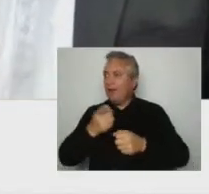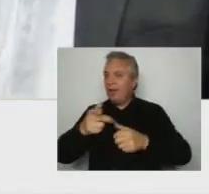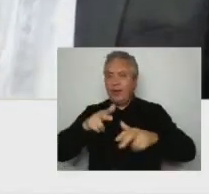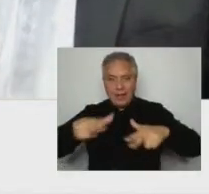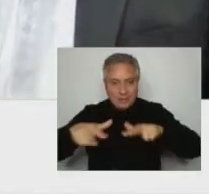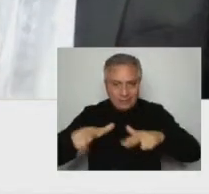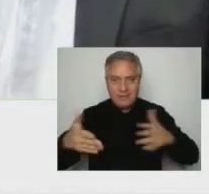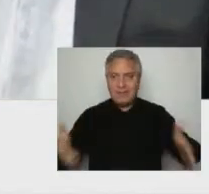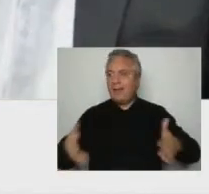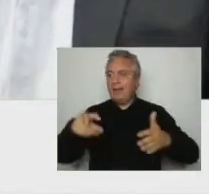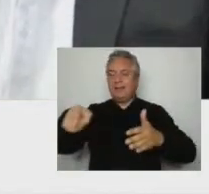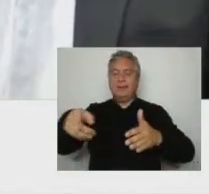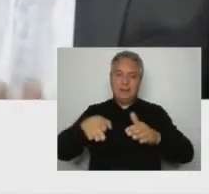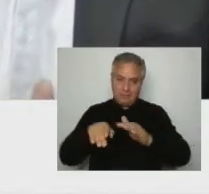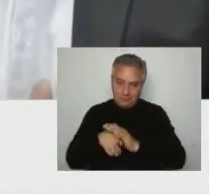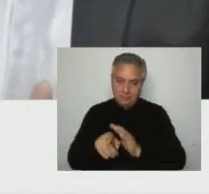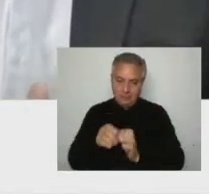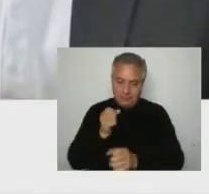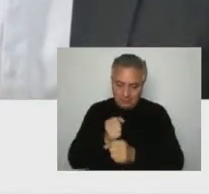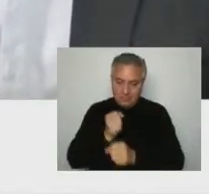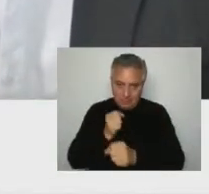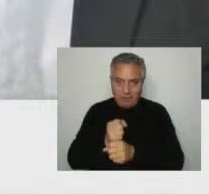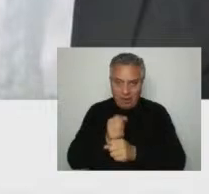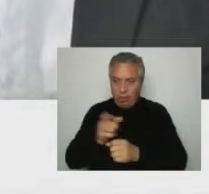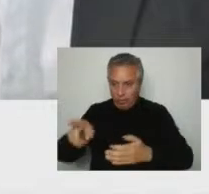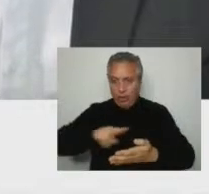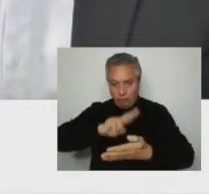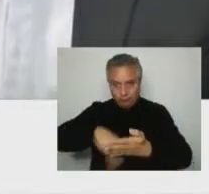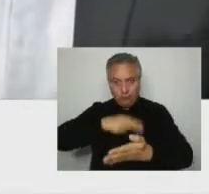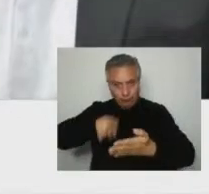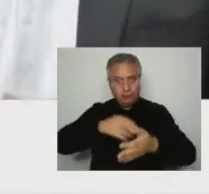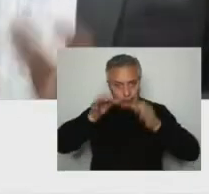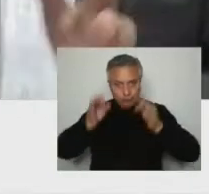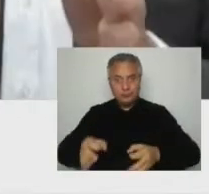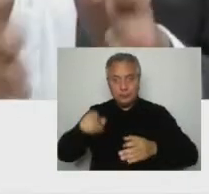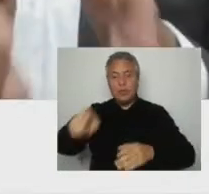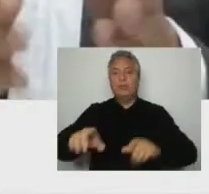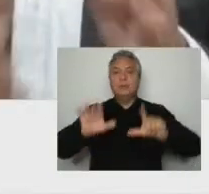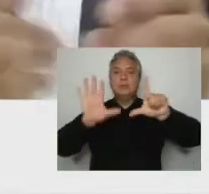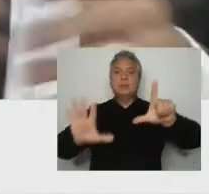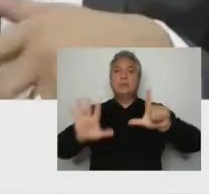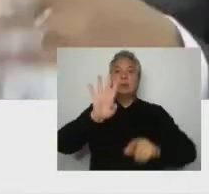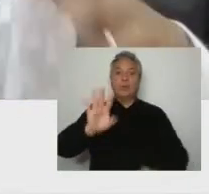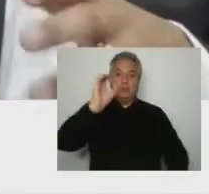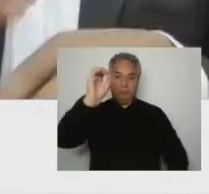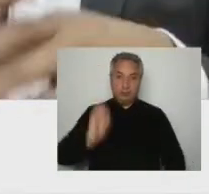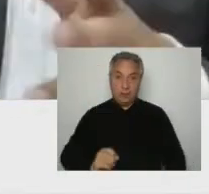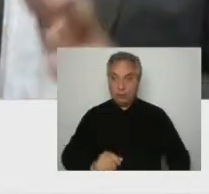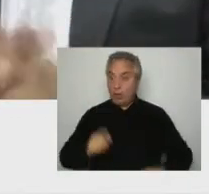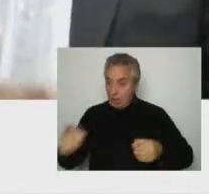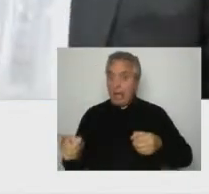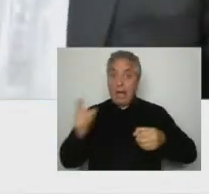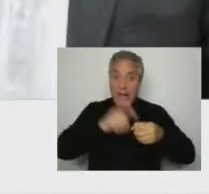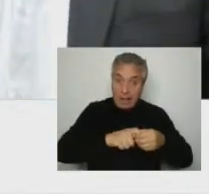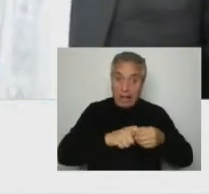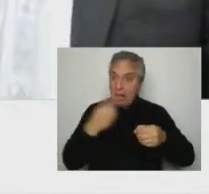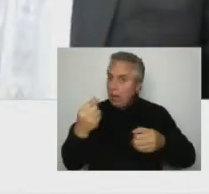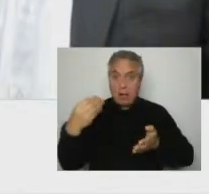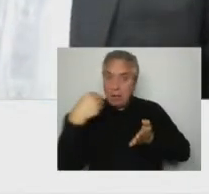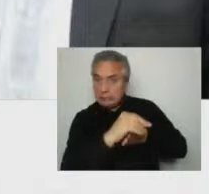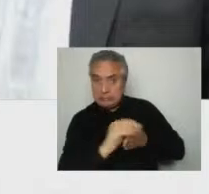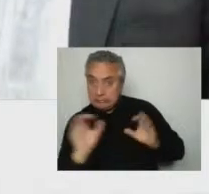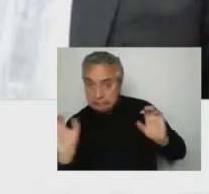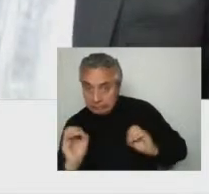match the income level or the type of informal activities or